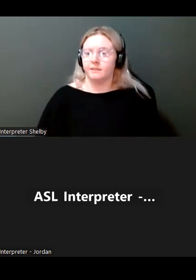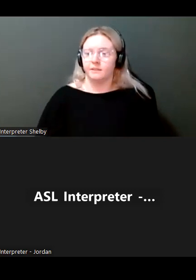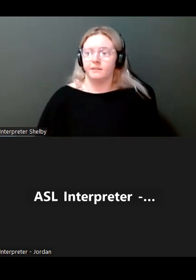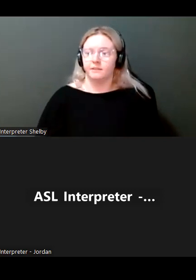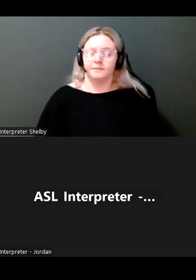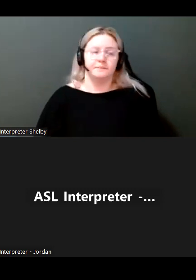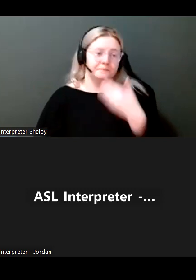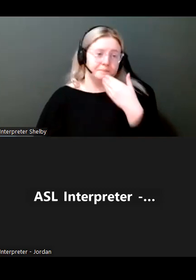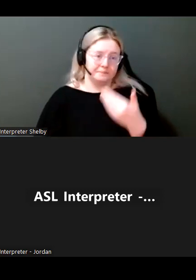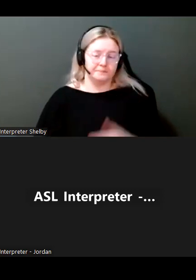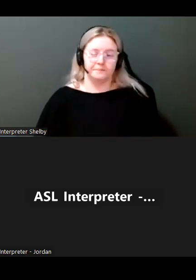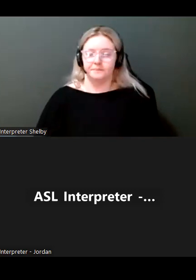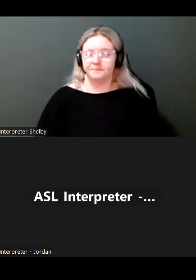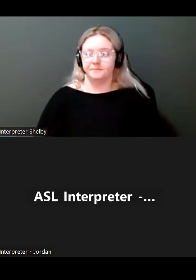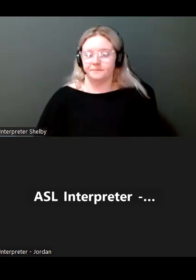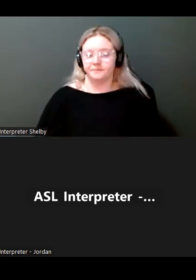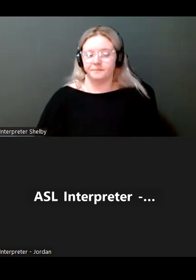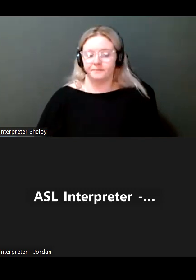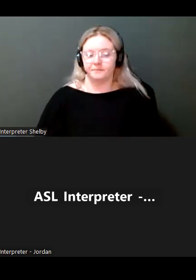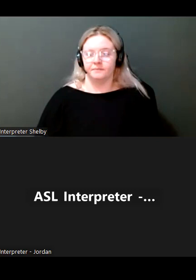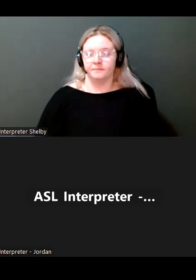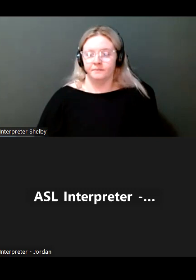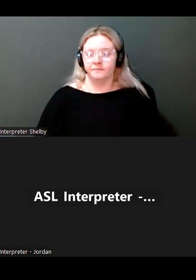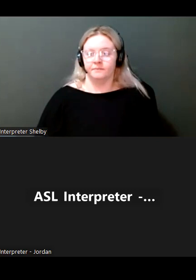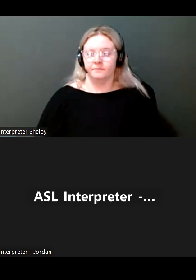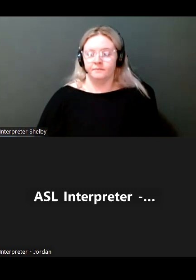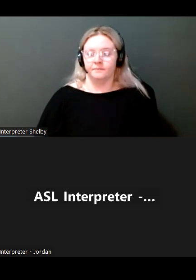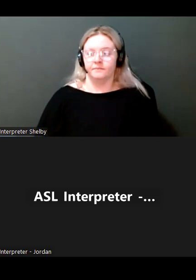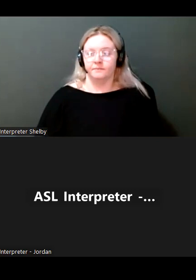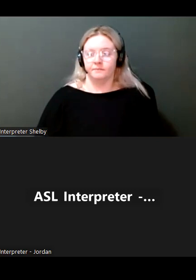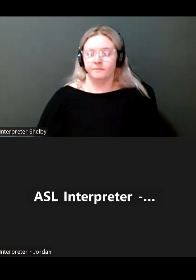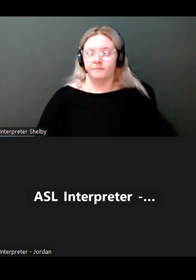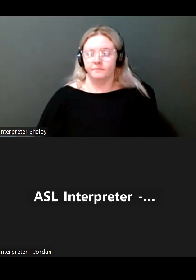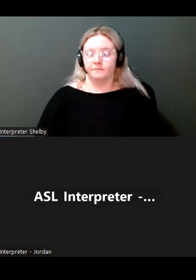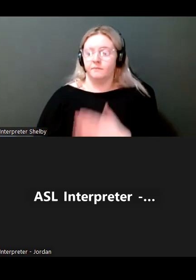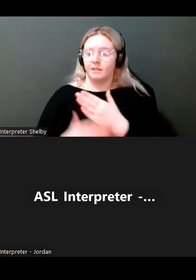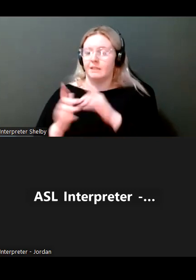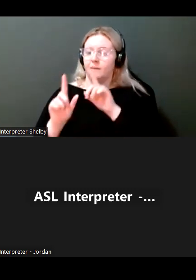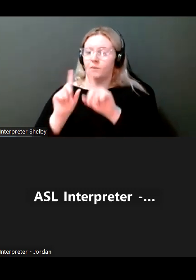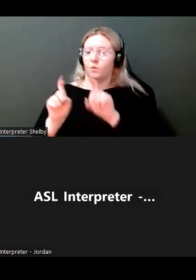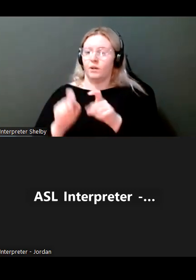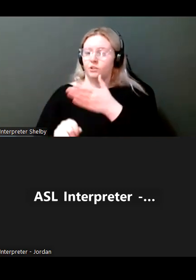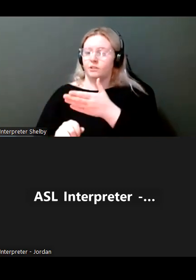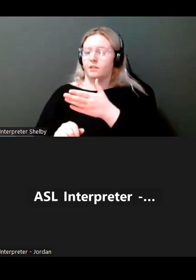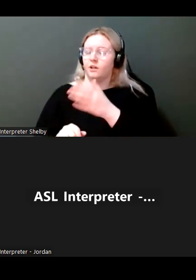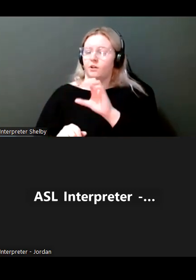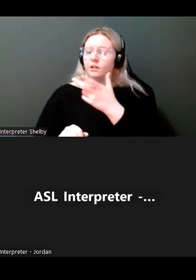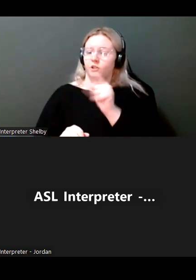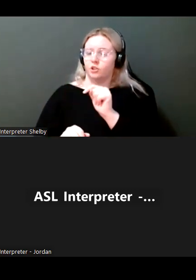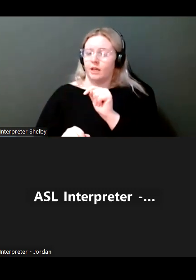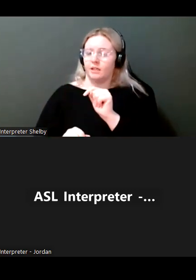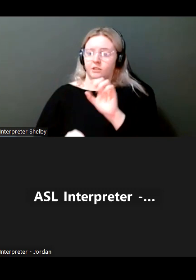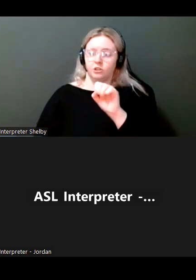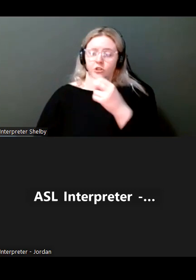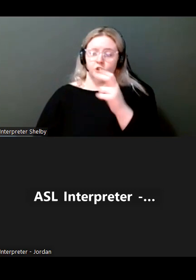Thank you. There are some questions there in the chat. Can Sherry or Barb read out one of those questions, please?